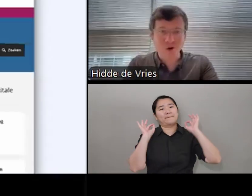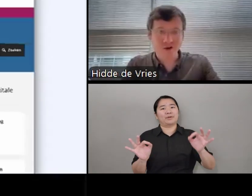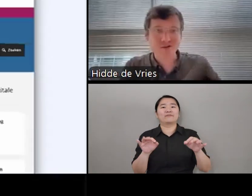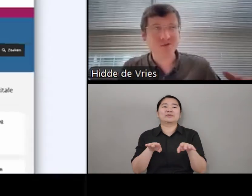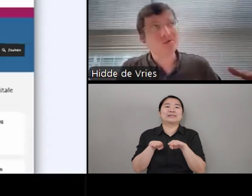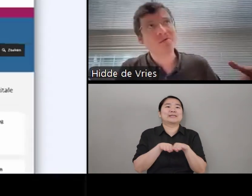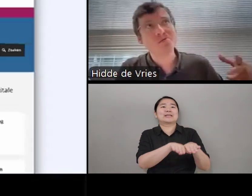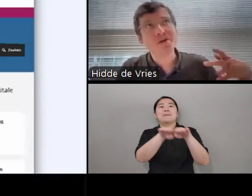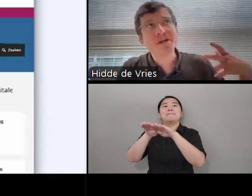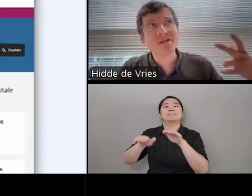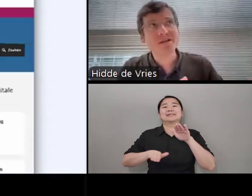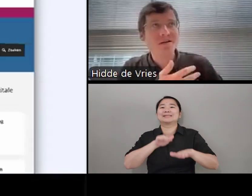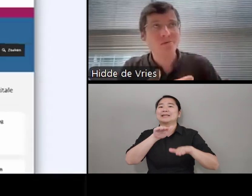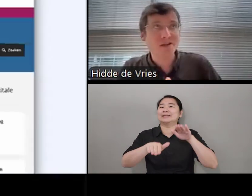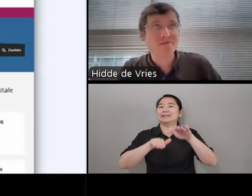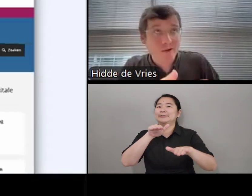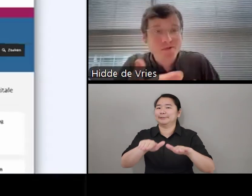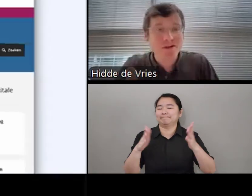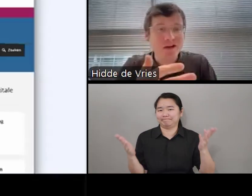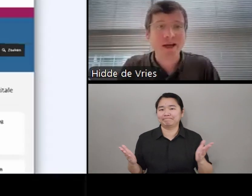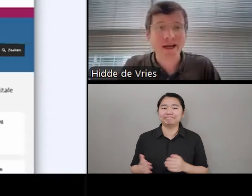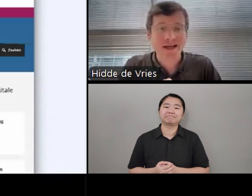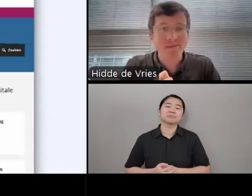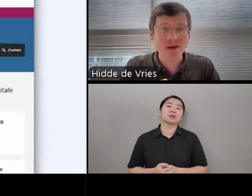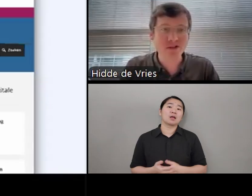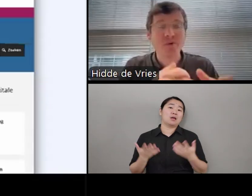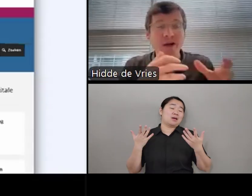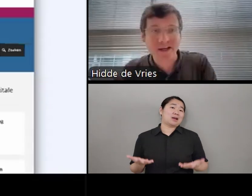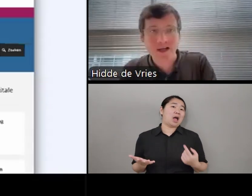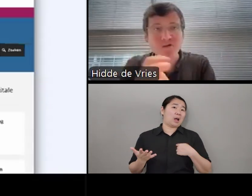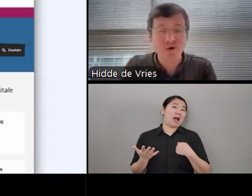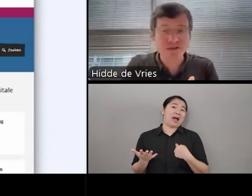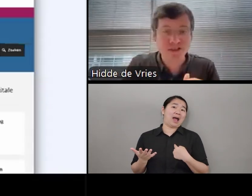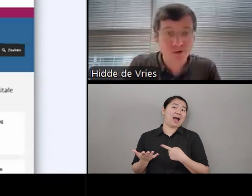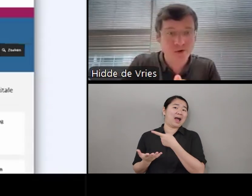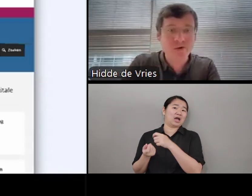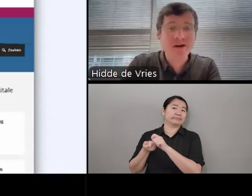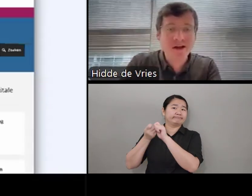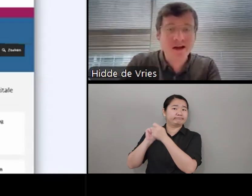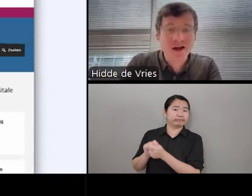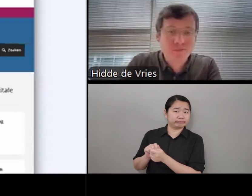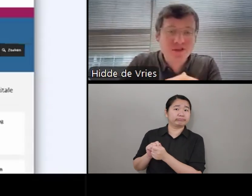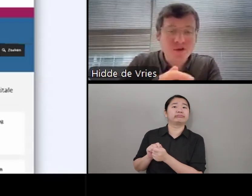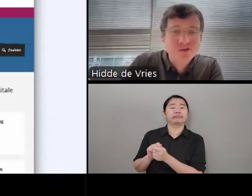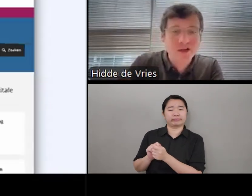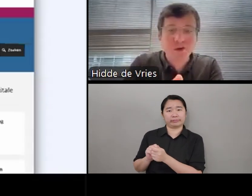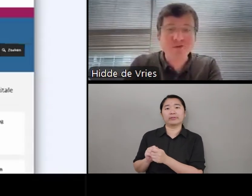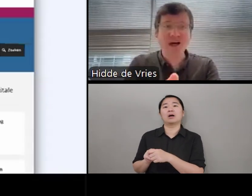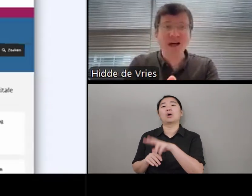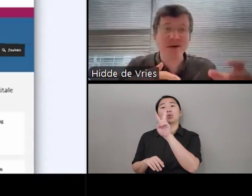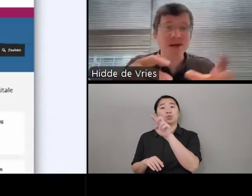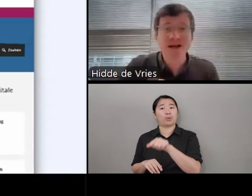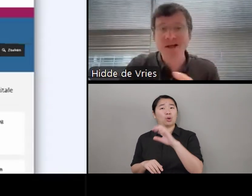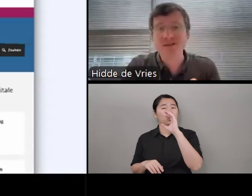that I'm working on to redevelop the WCAG EM into WCAG EM 2.0, I've been talking to a lot of